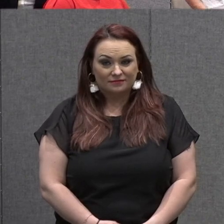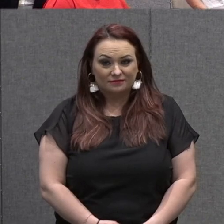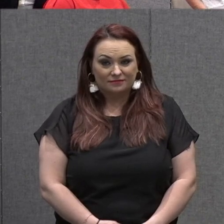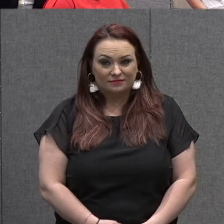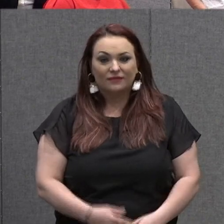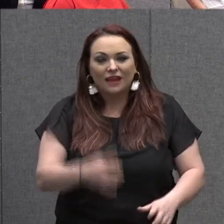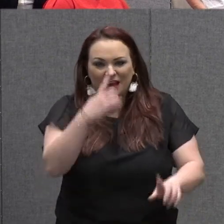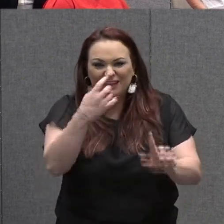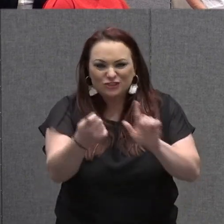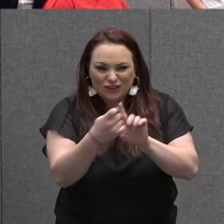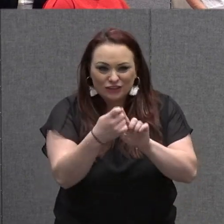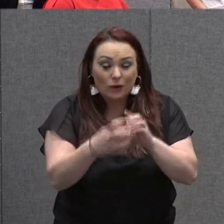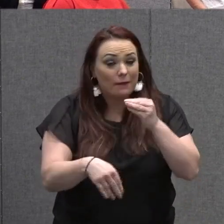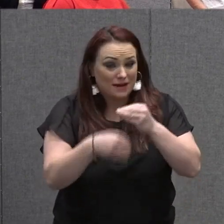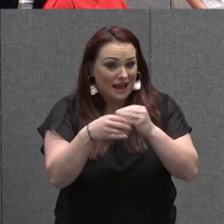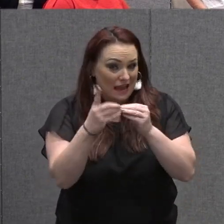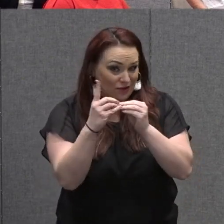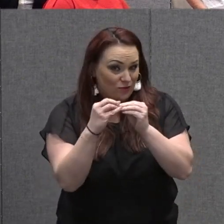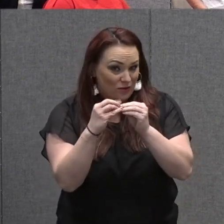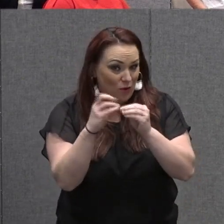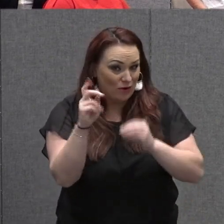Okay, I tricked you. I got one more for you.